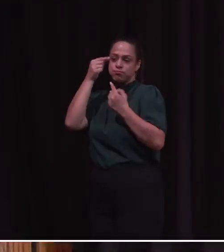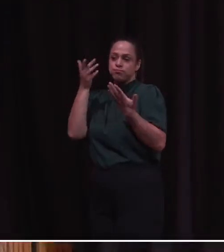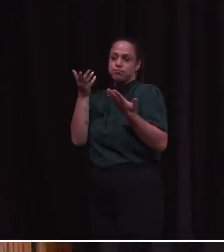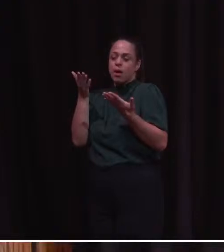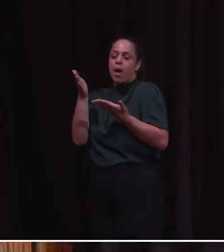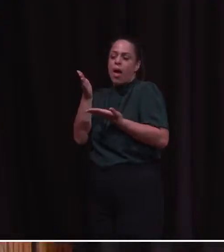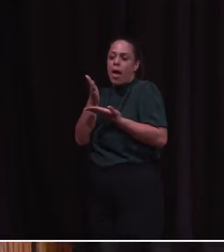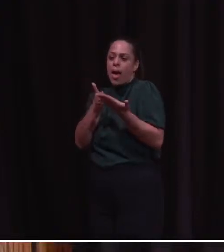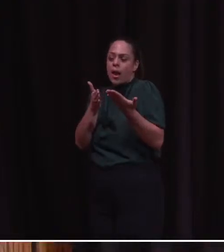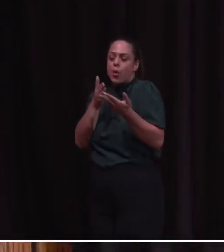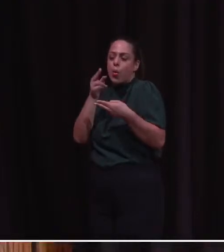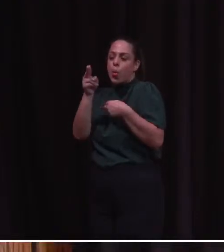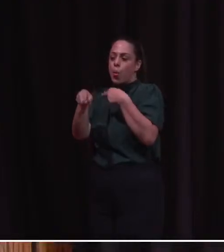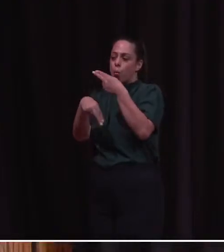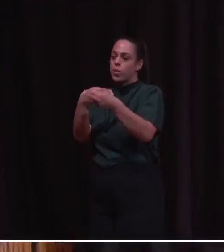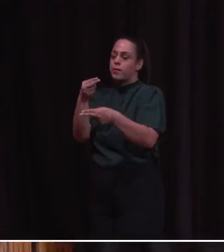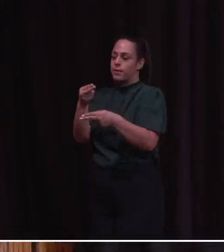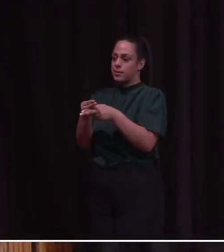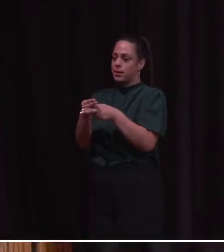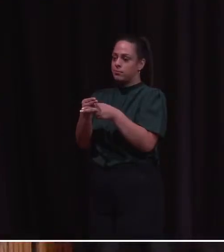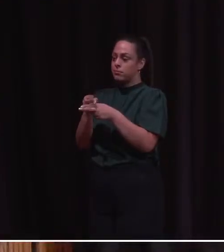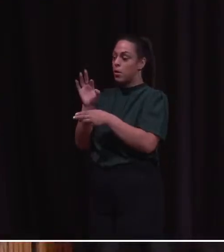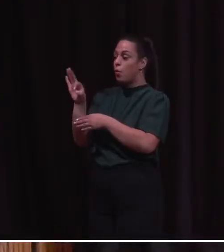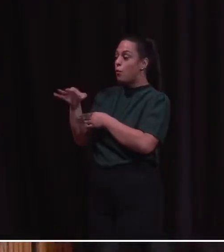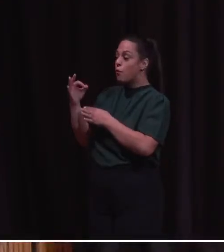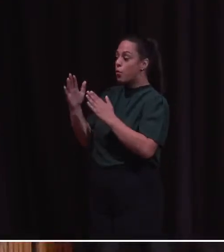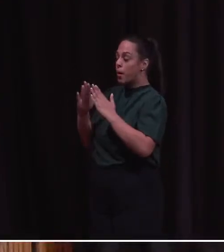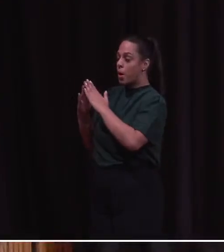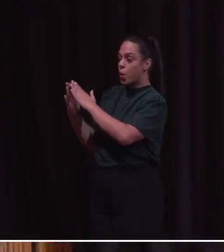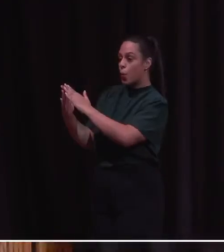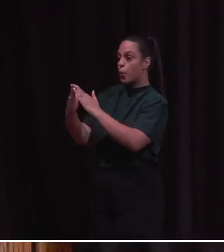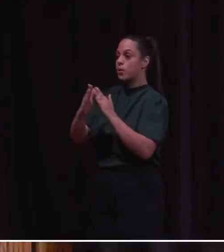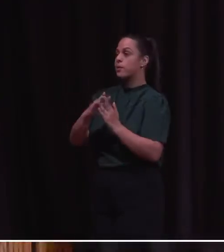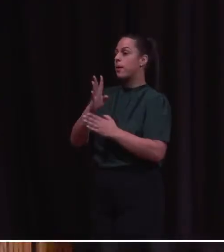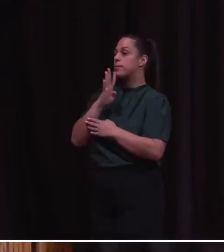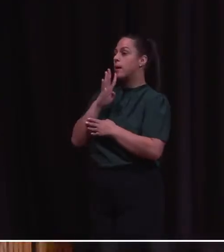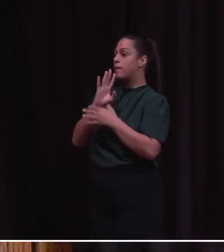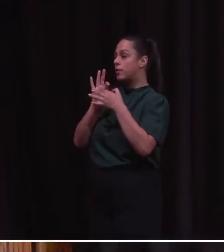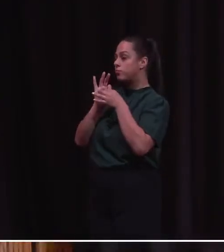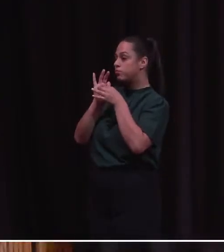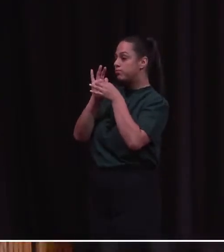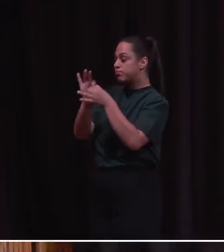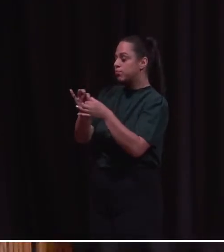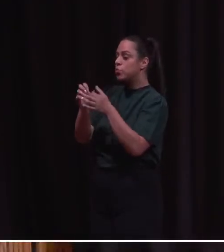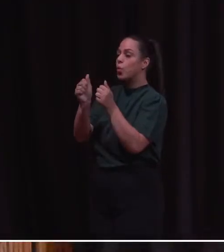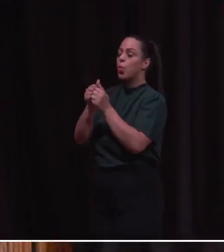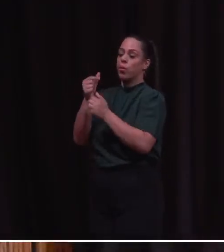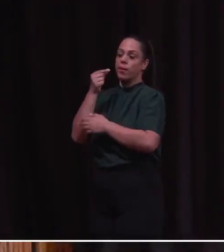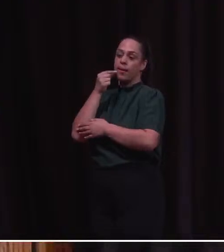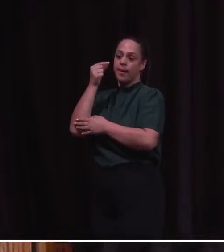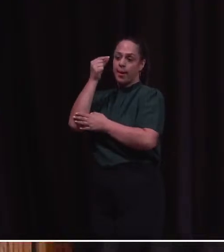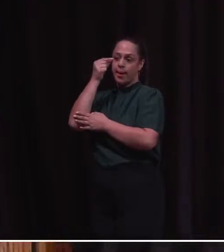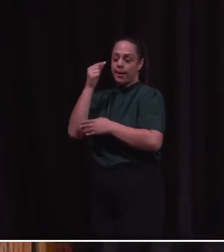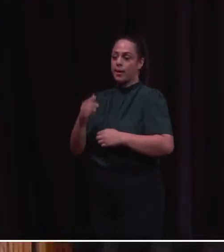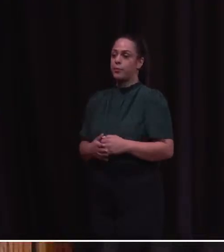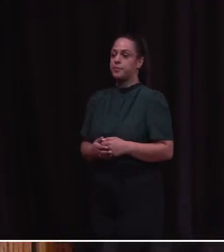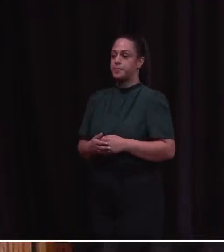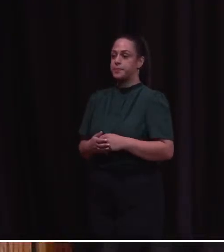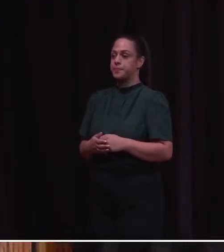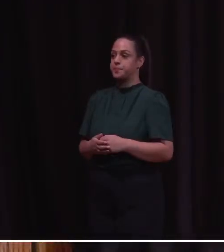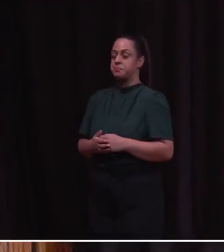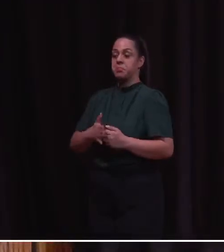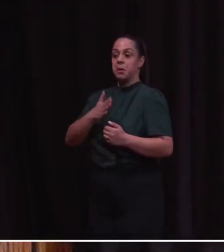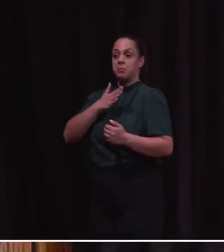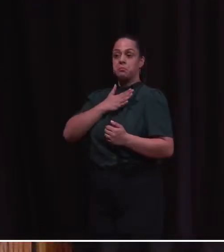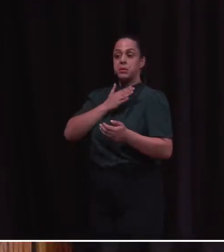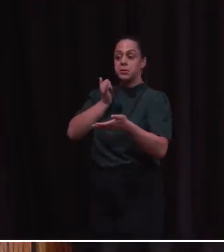and thought about themselves. My research caused a paradigm shift in the academic study